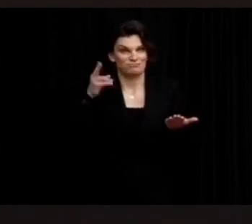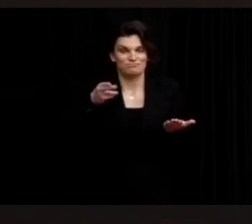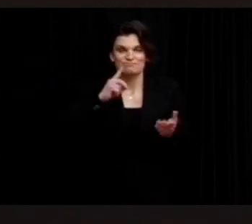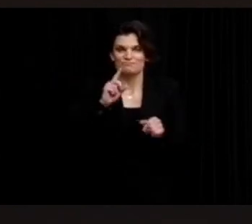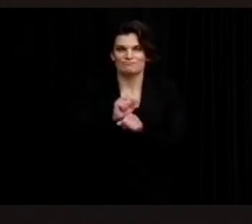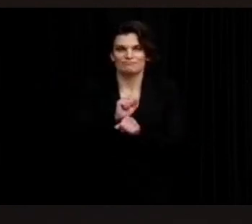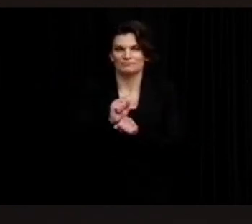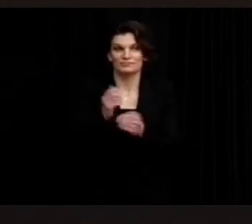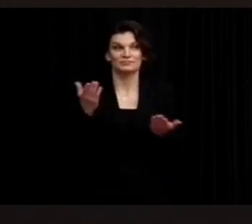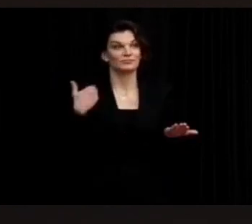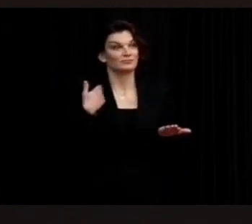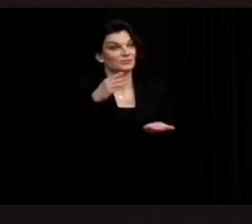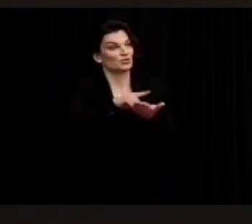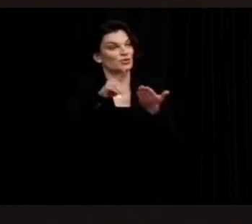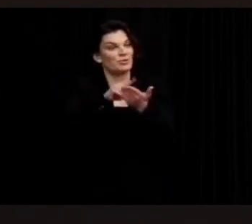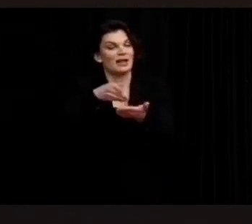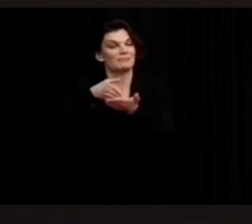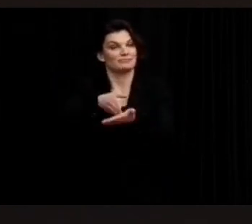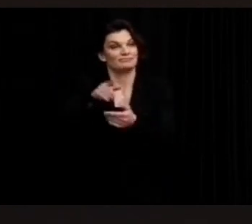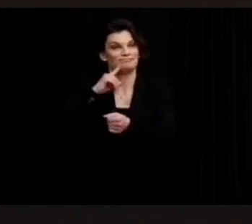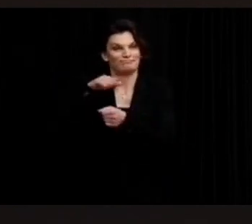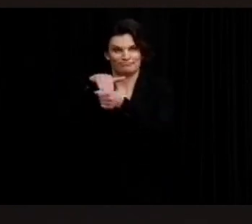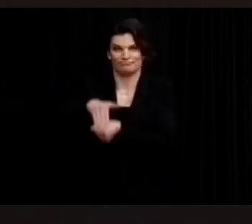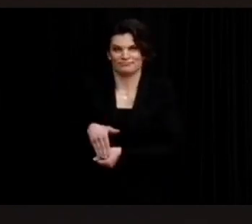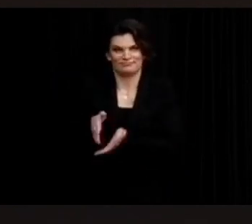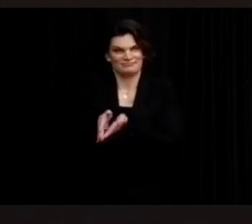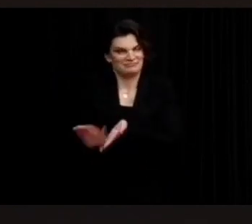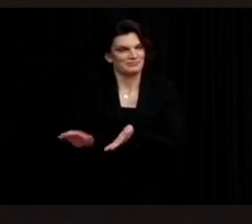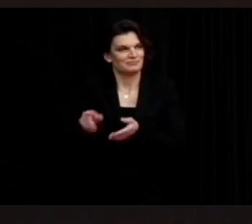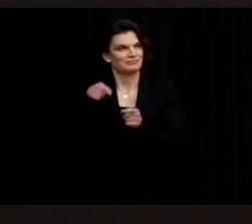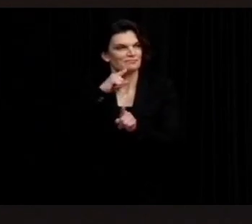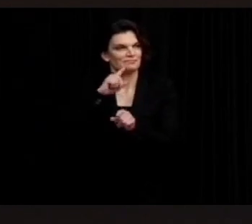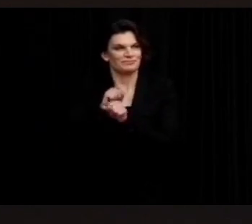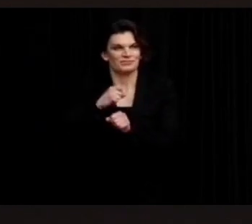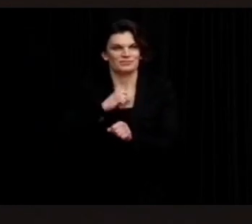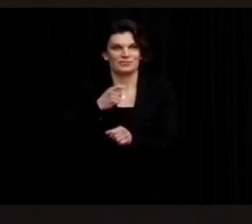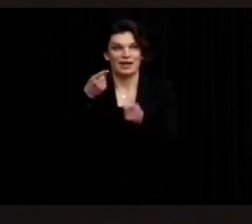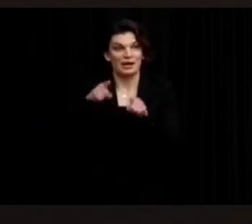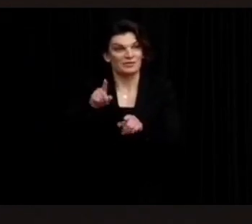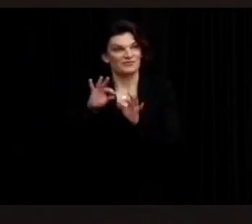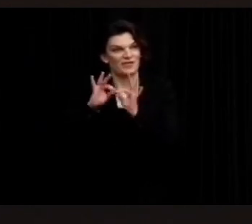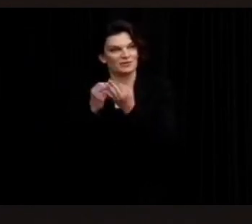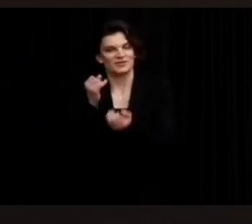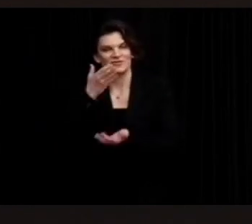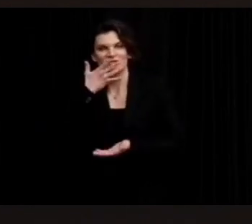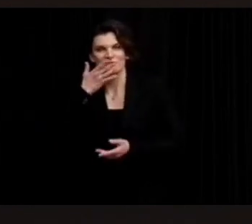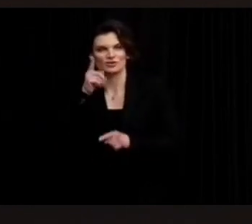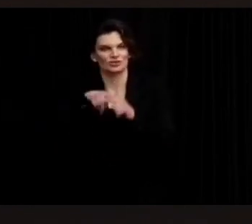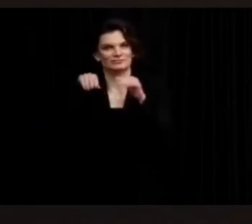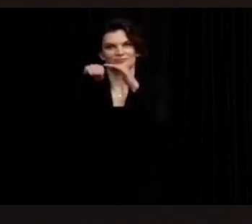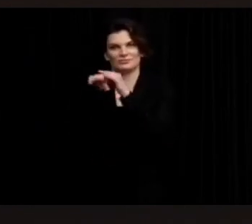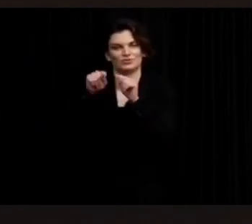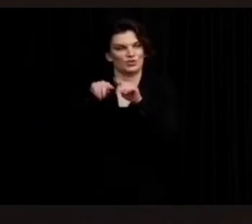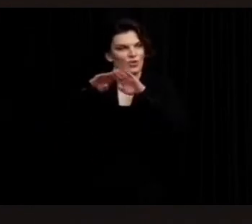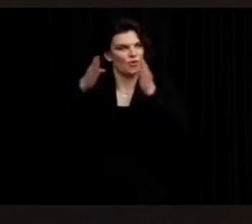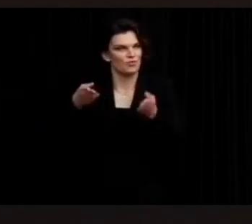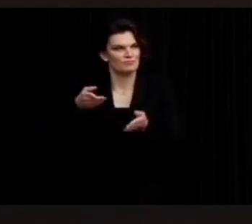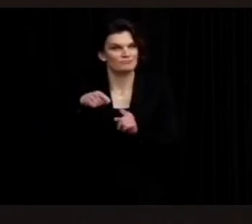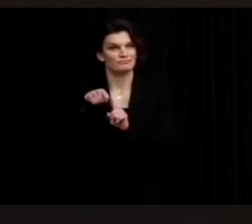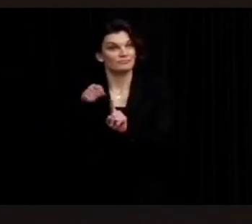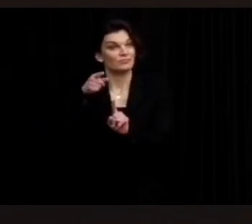was perfectly legal. Families of color were redlined out of communities and systematically denied